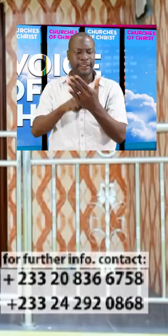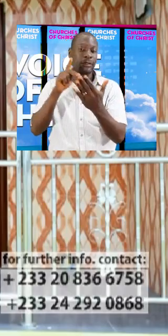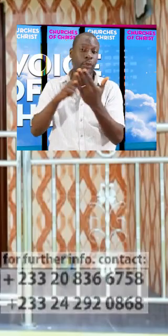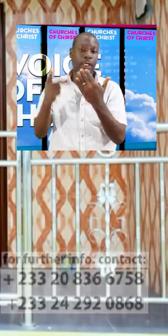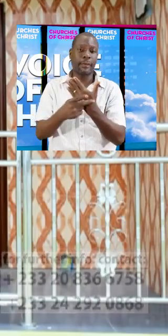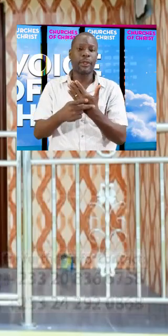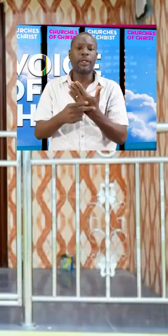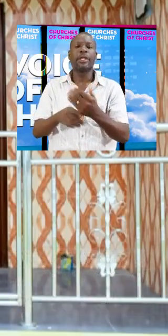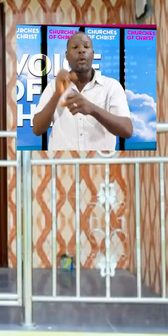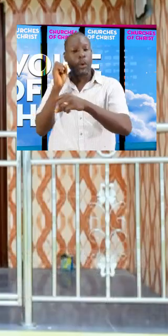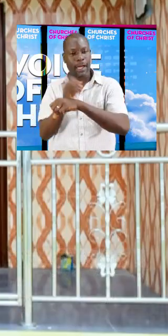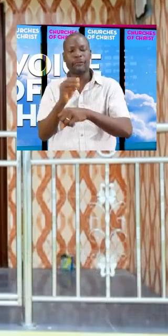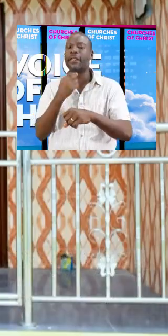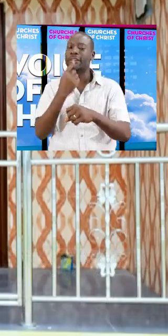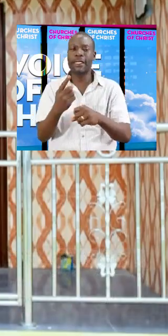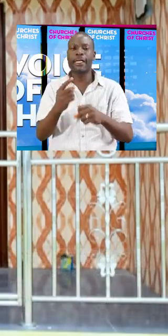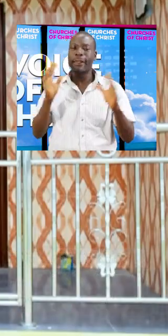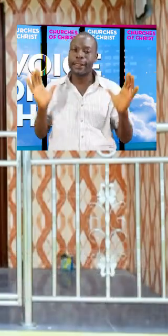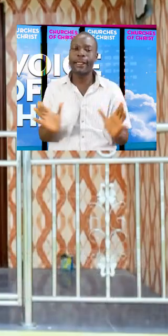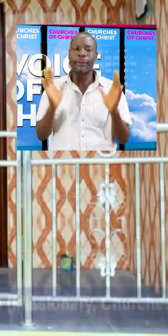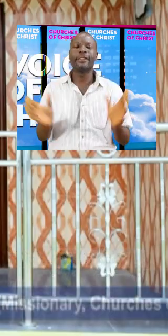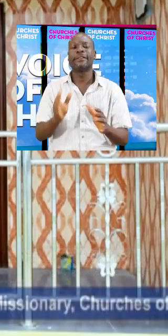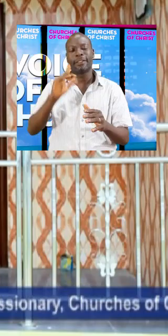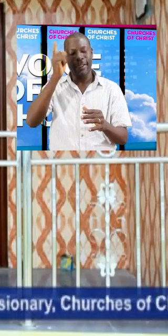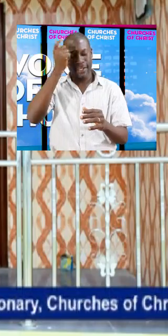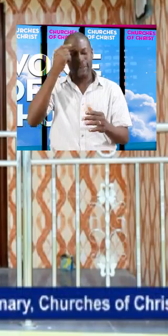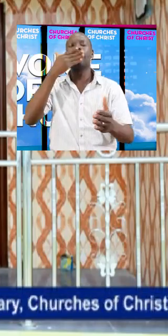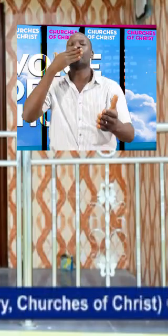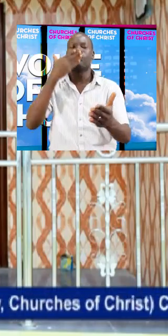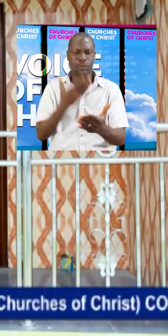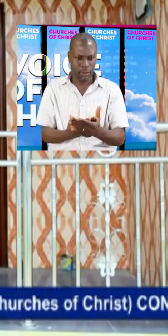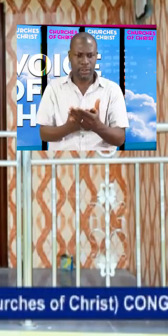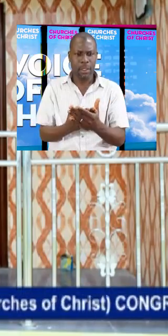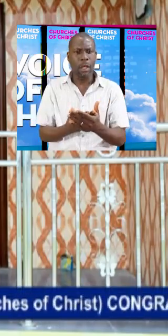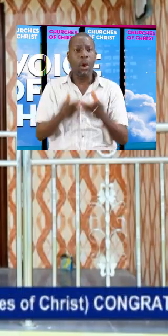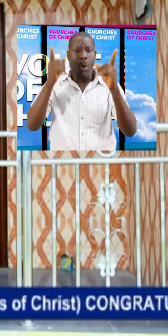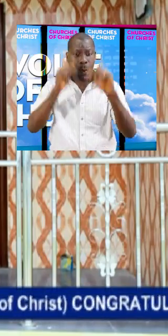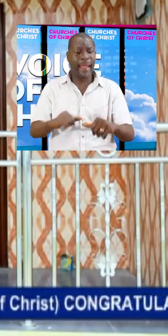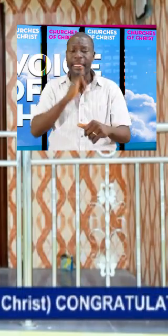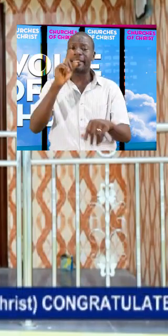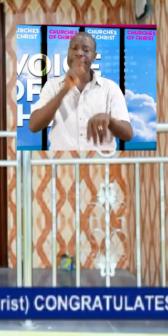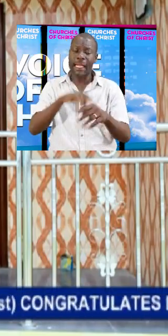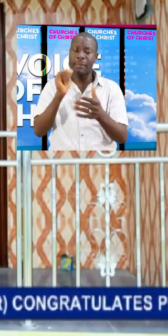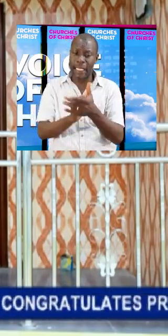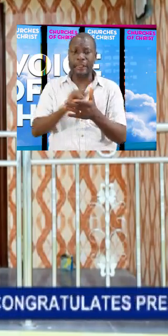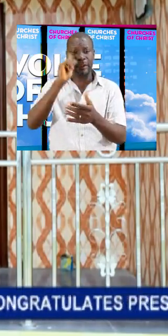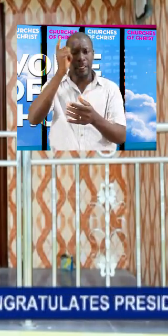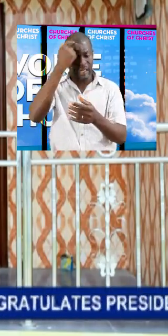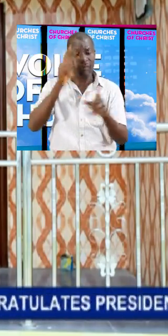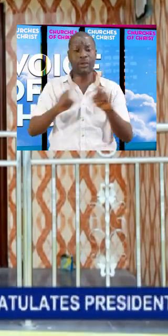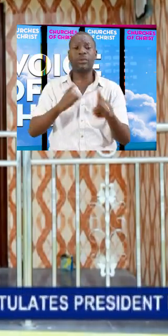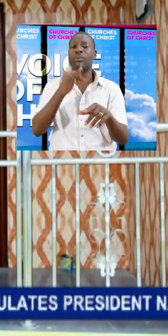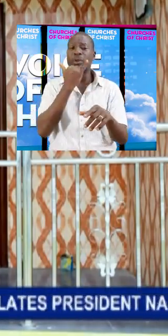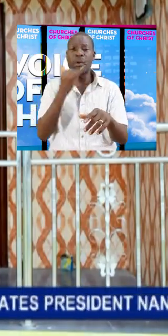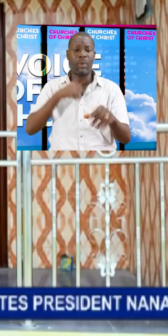echire aban se wa yade je tumi ka so wa yade de a e koduro ebre bi a wo yade a enye nso so a etwa se tumi